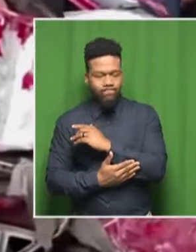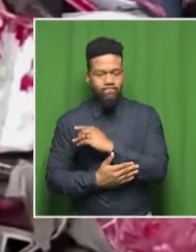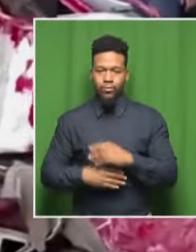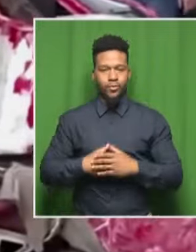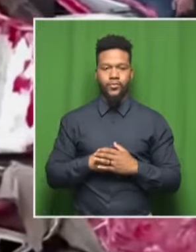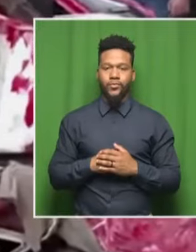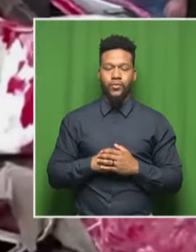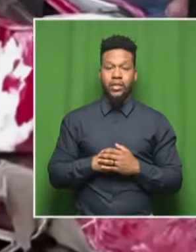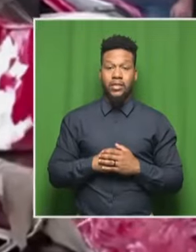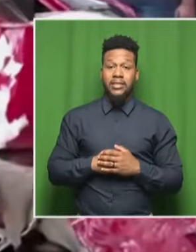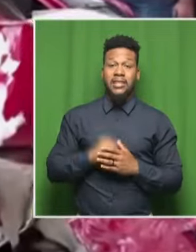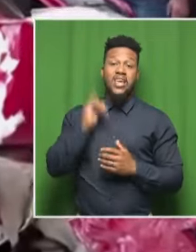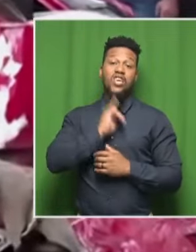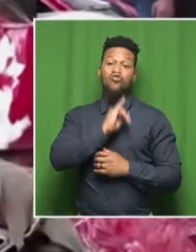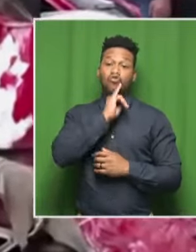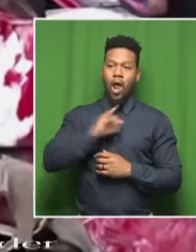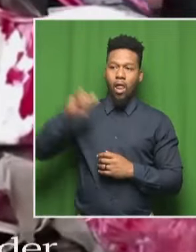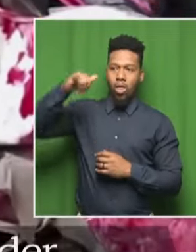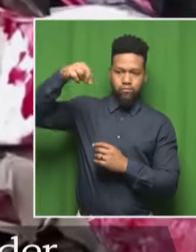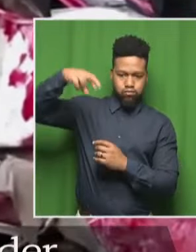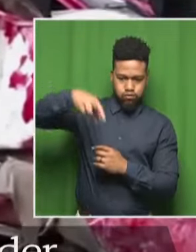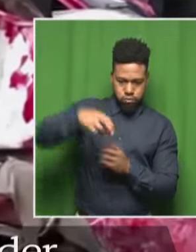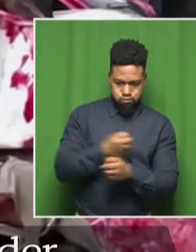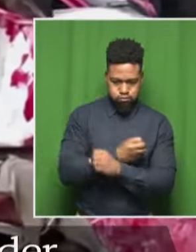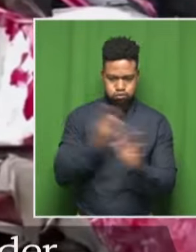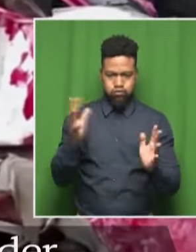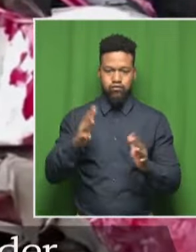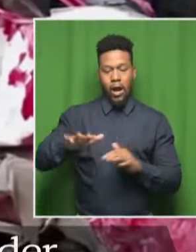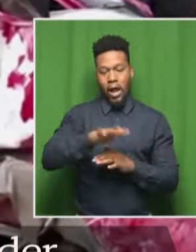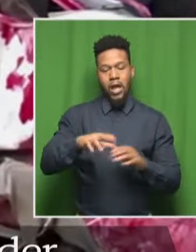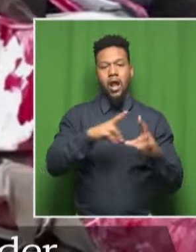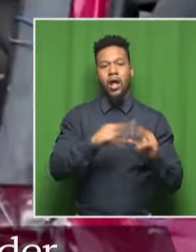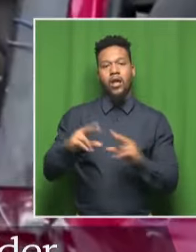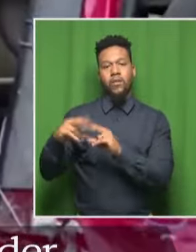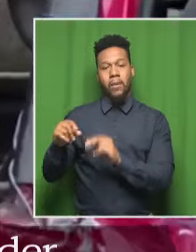An Israeli airstrike on the Lebanese capital Beirut has killed